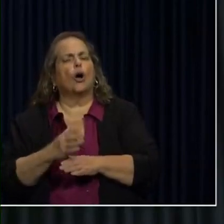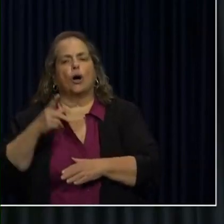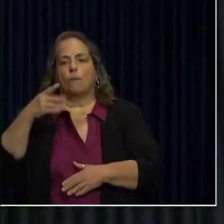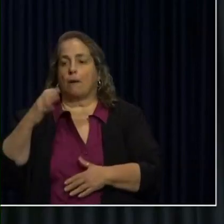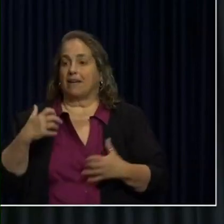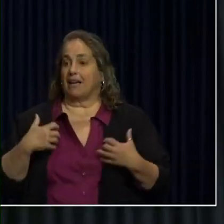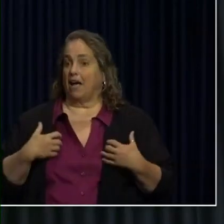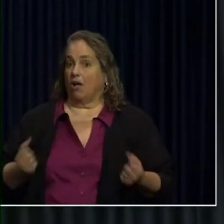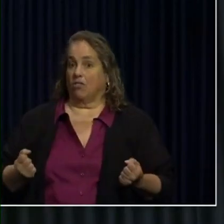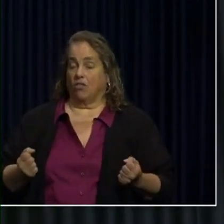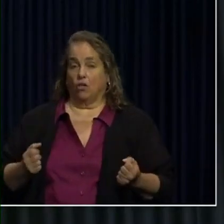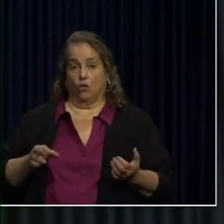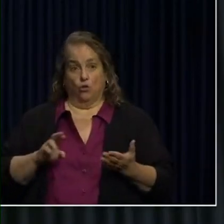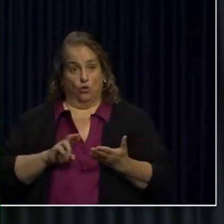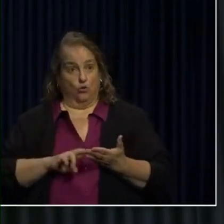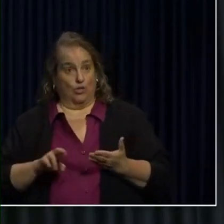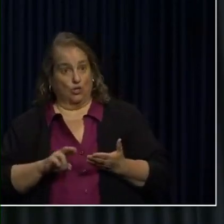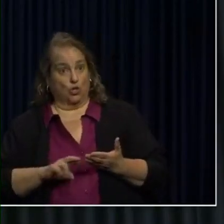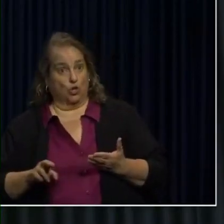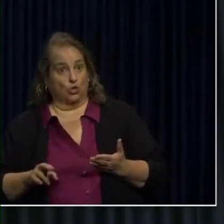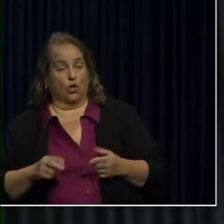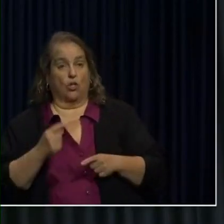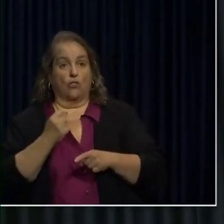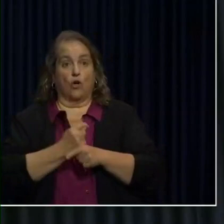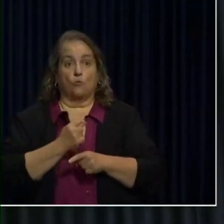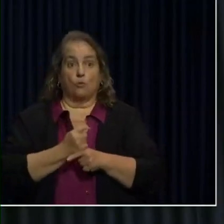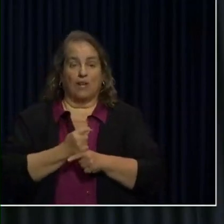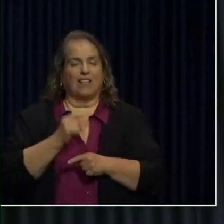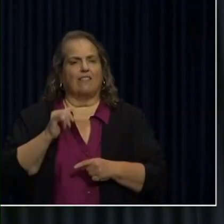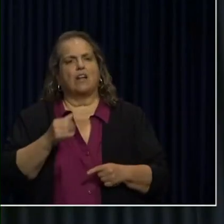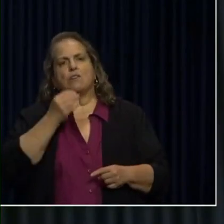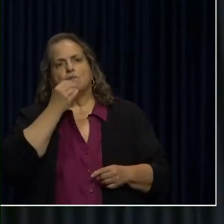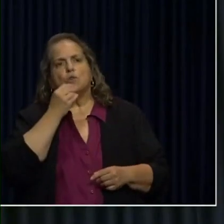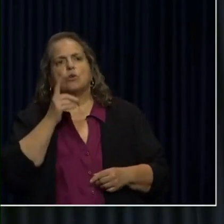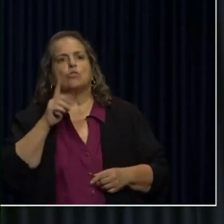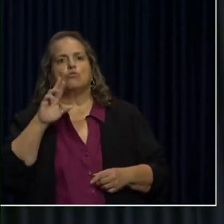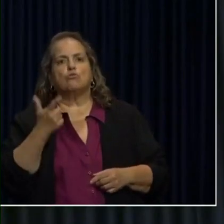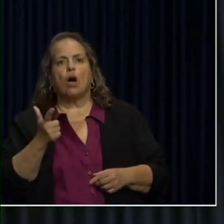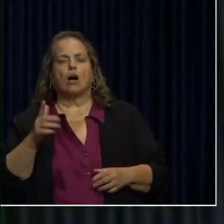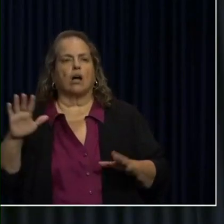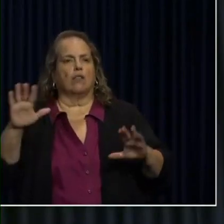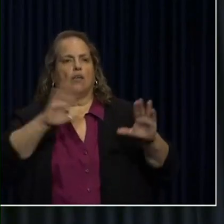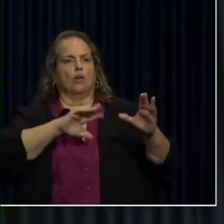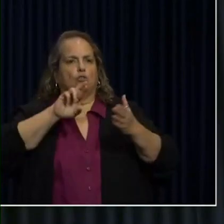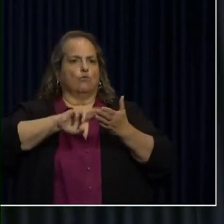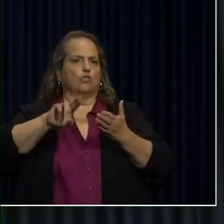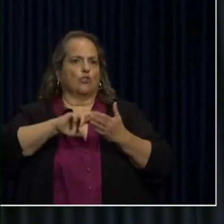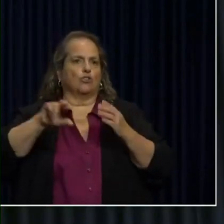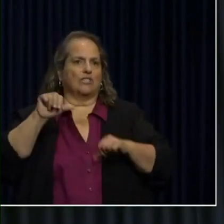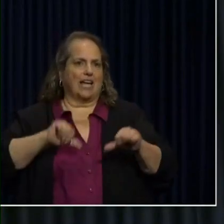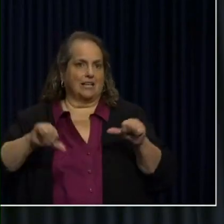doing fundamental research and therapeutic development. That's the Food and Drug Administration and the research scientists.